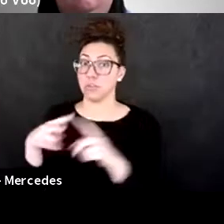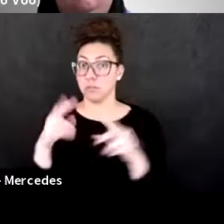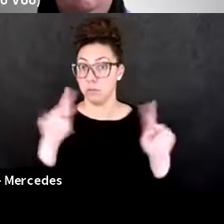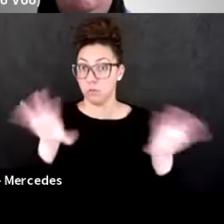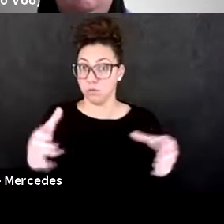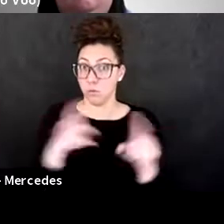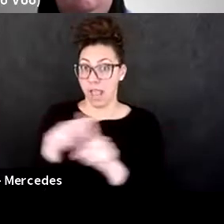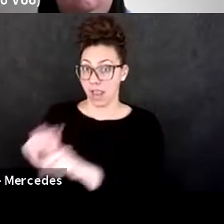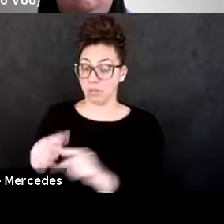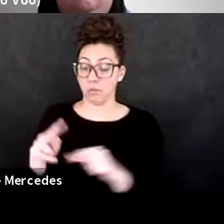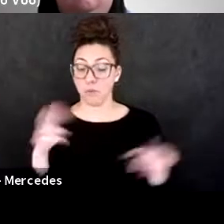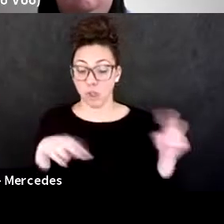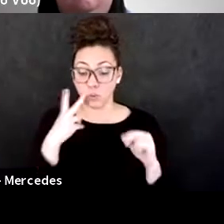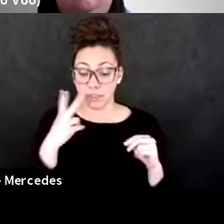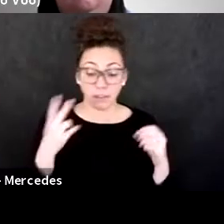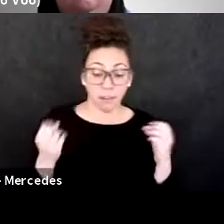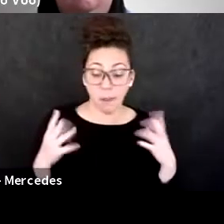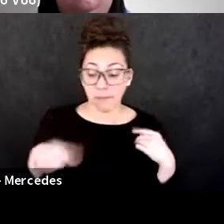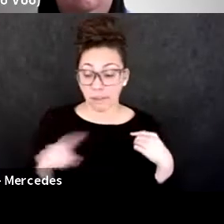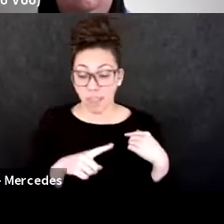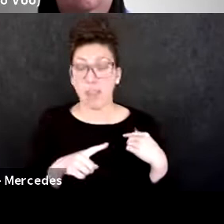those applicants made it to